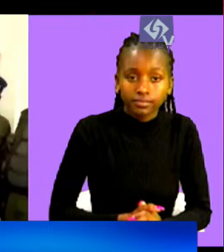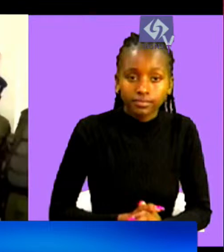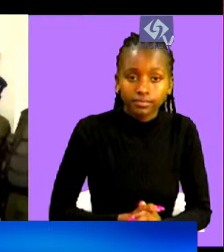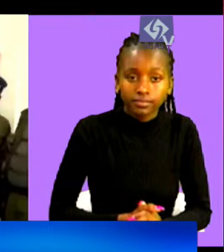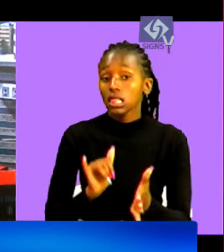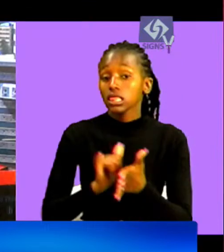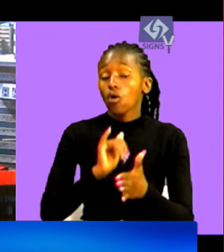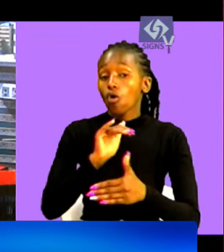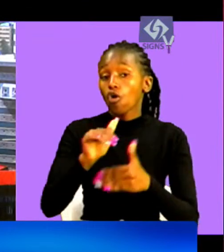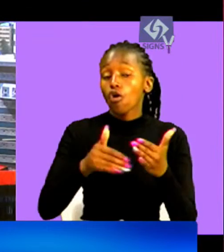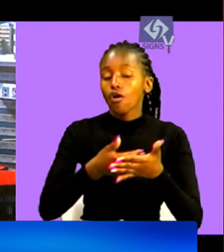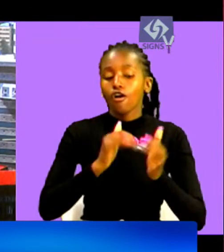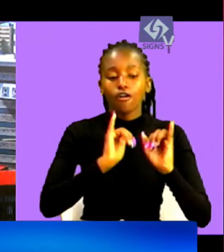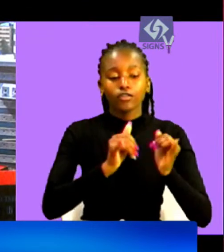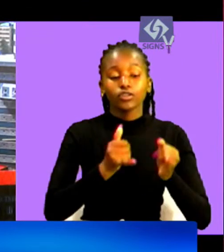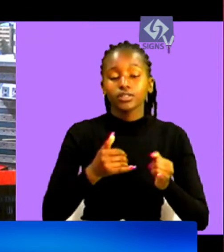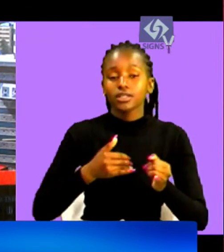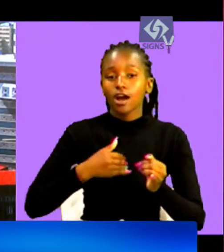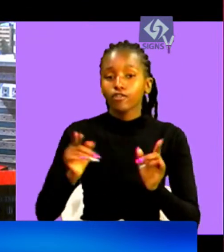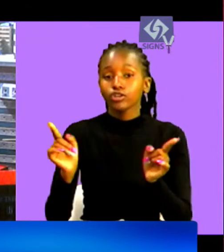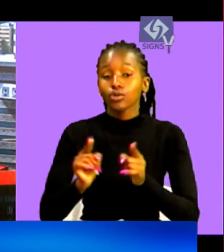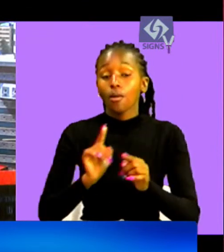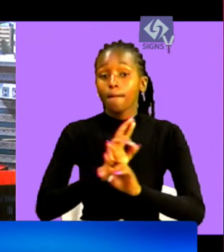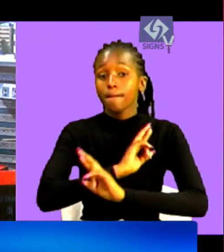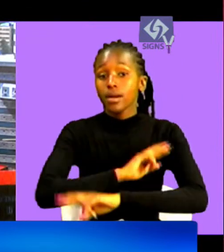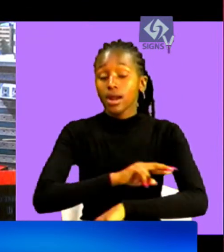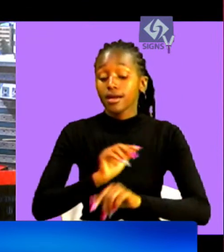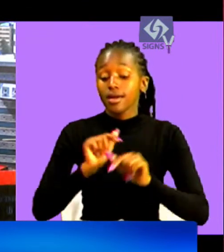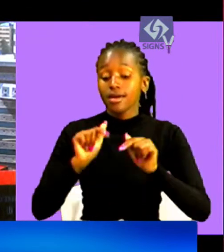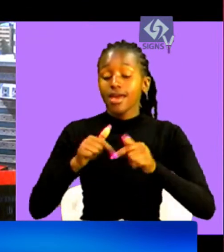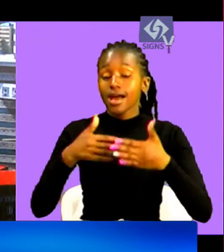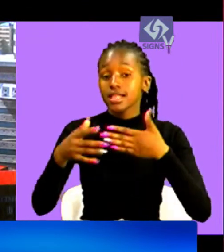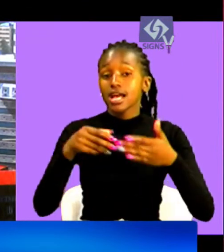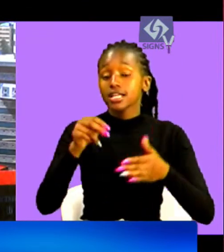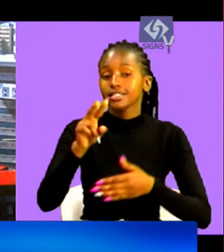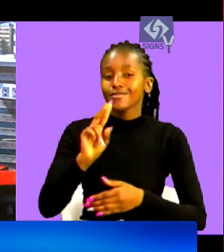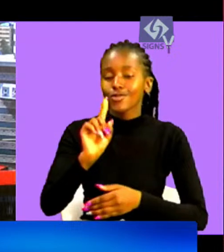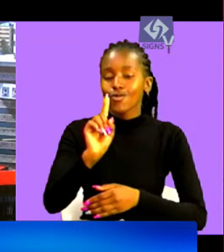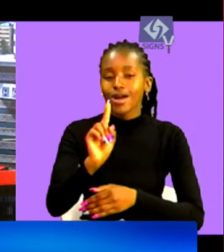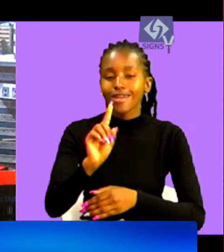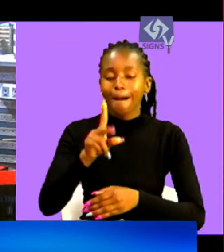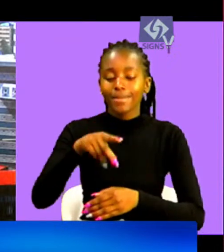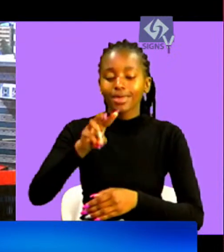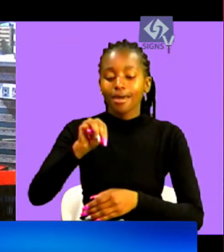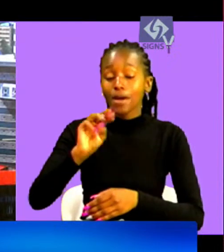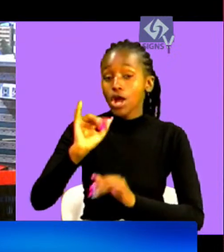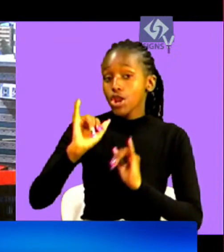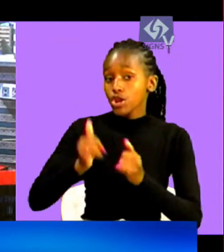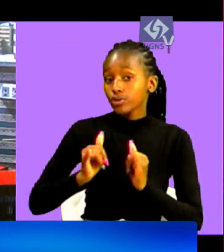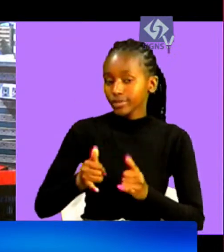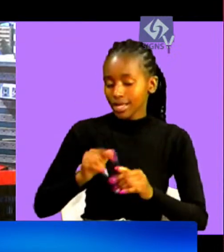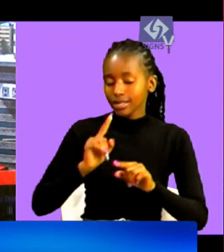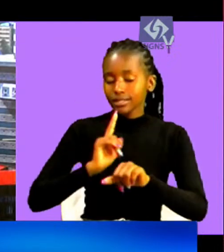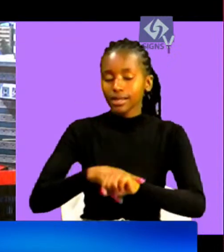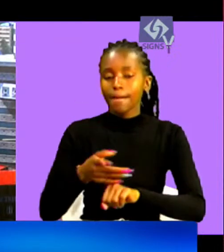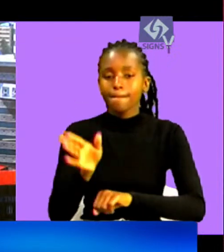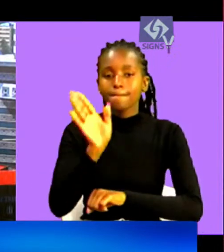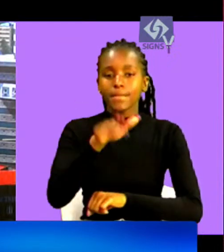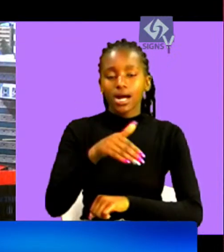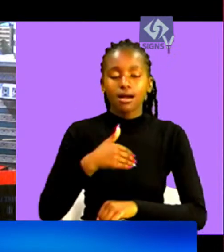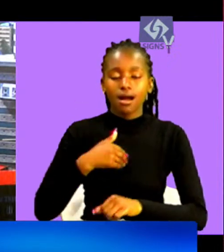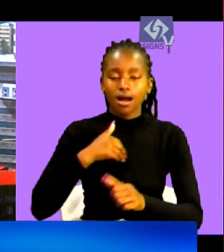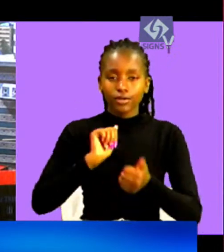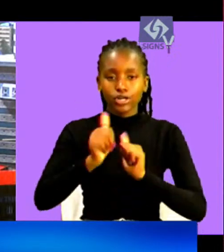That's it for the news updates. We are taking a short break right here on Science TV 1 p.m. news. We are coming back with the sports